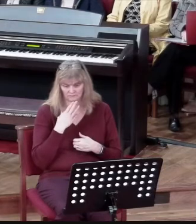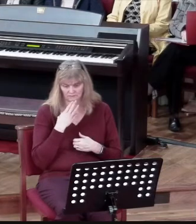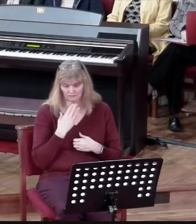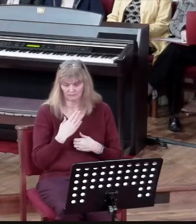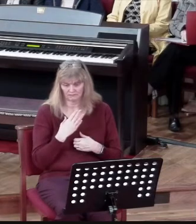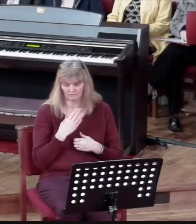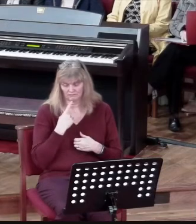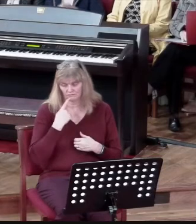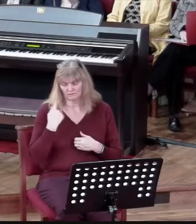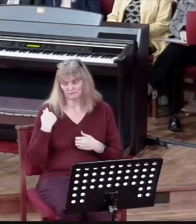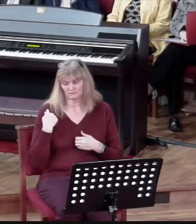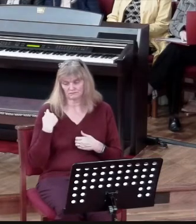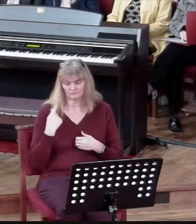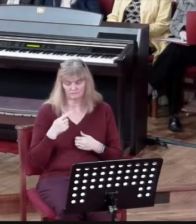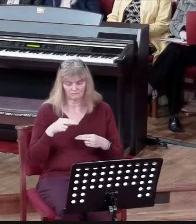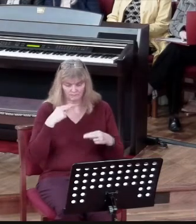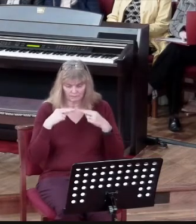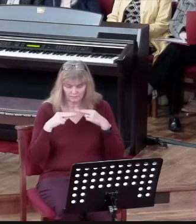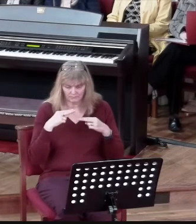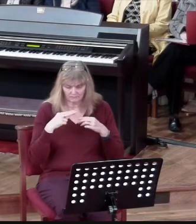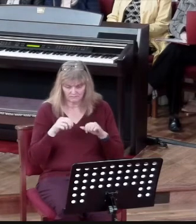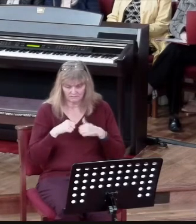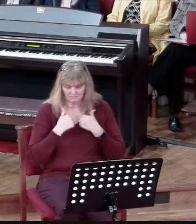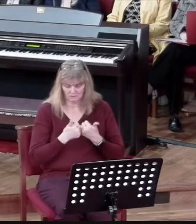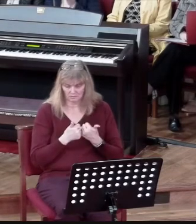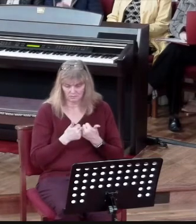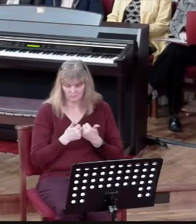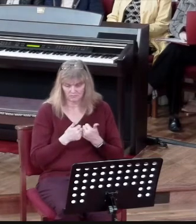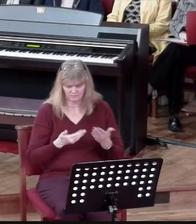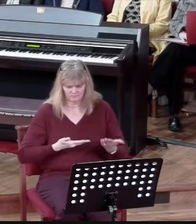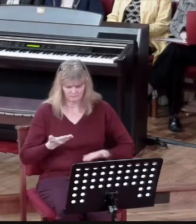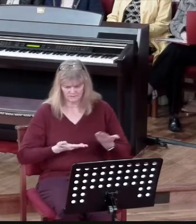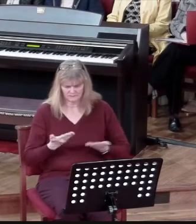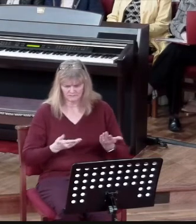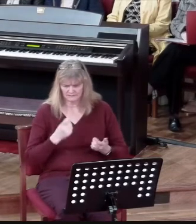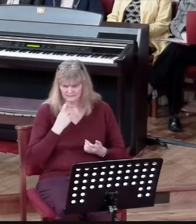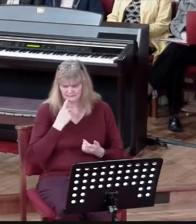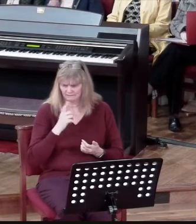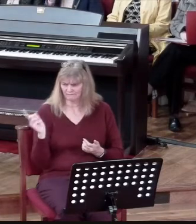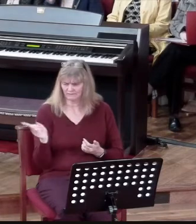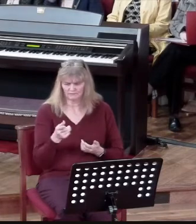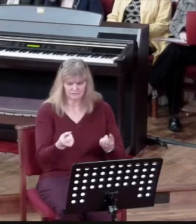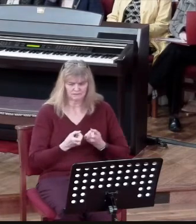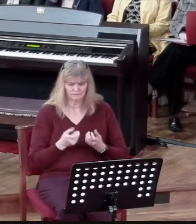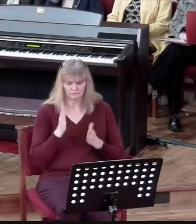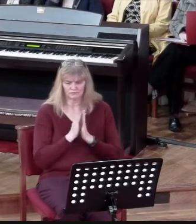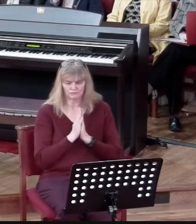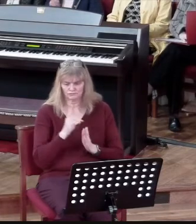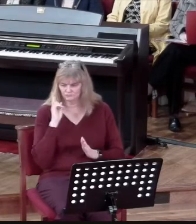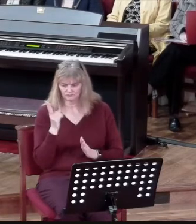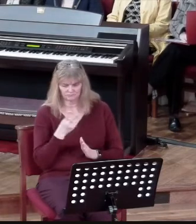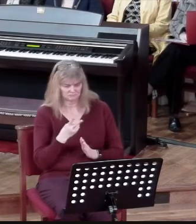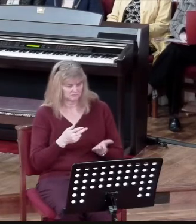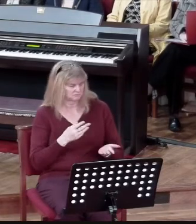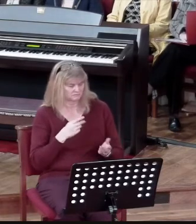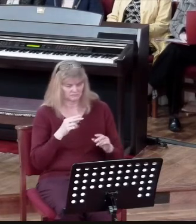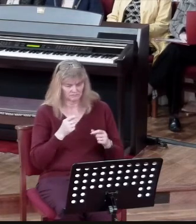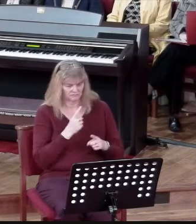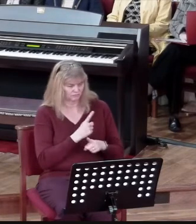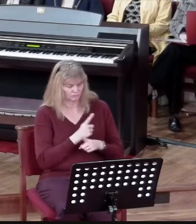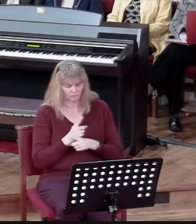breakfast yesterday. It was very busy. There were more than 100 hot rolls distributed among folk. That's how popular it is